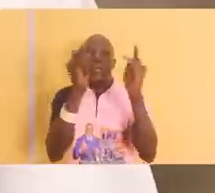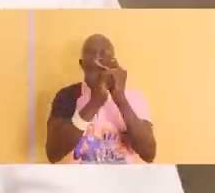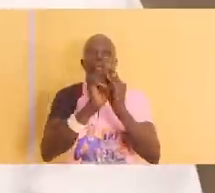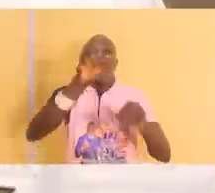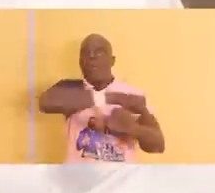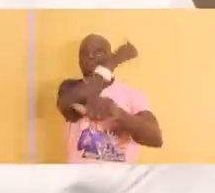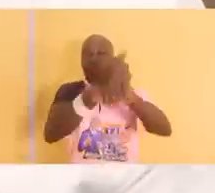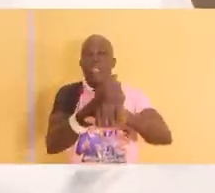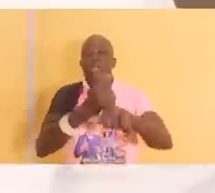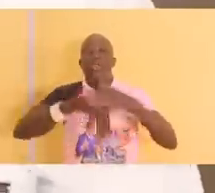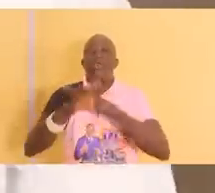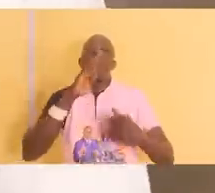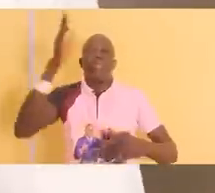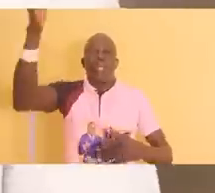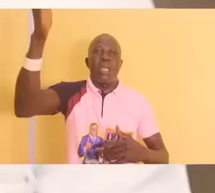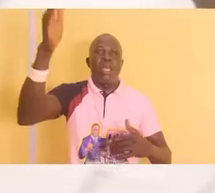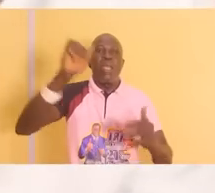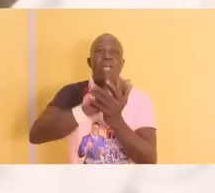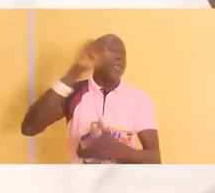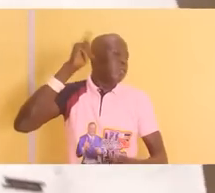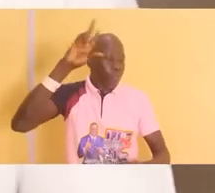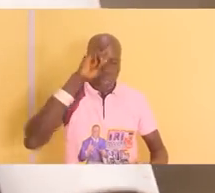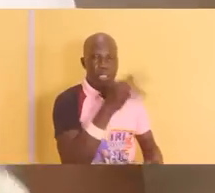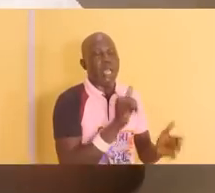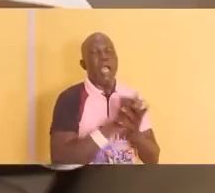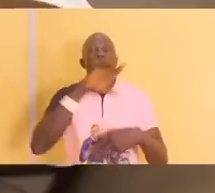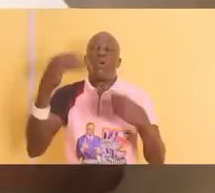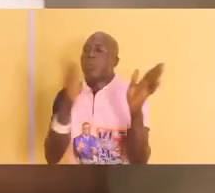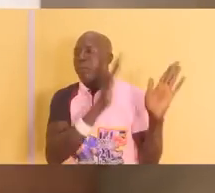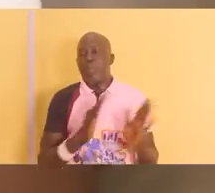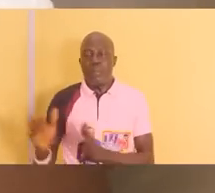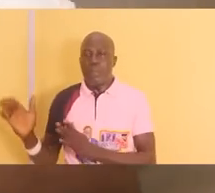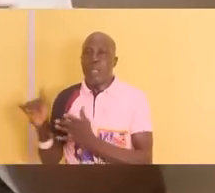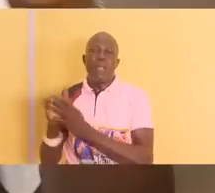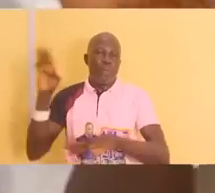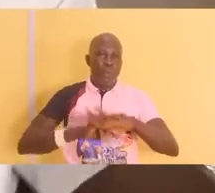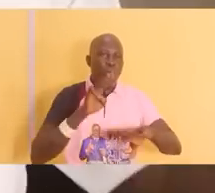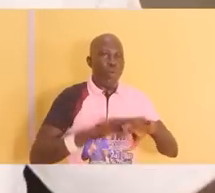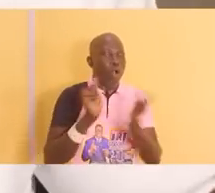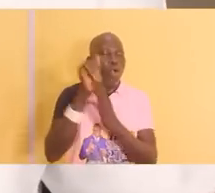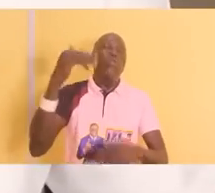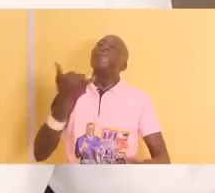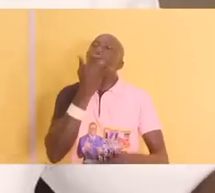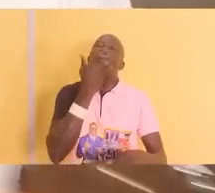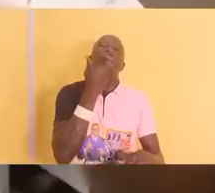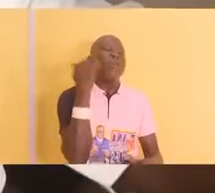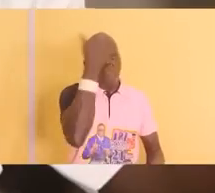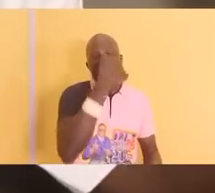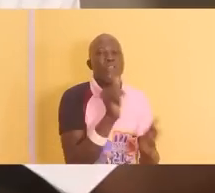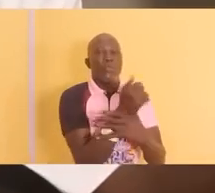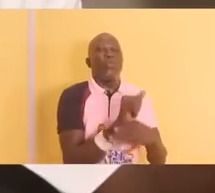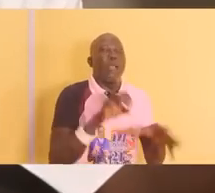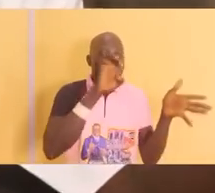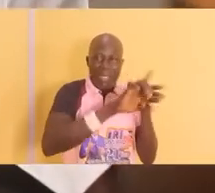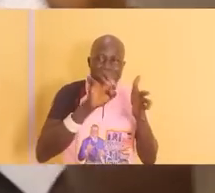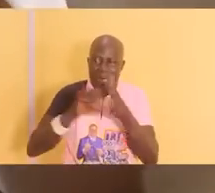Mount Zion wa ba wa nbe e gbo mi sa e wa kie sara you now be what on Facebook because of fake Facebook